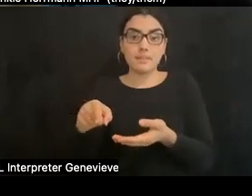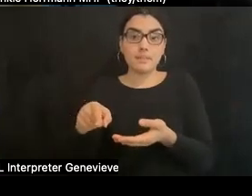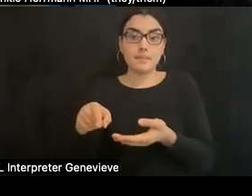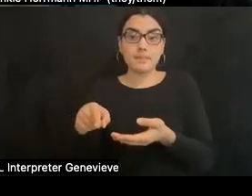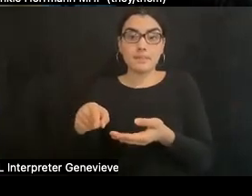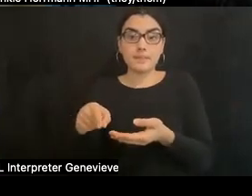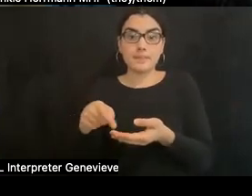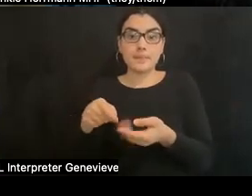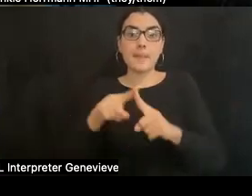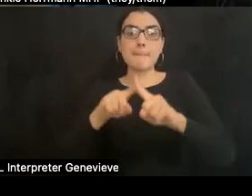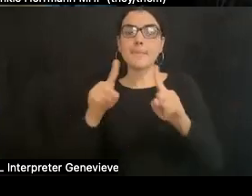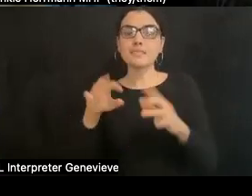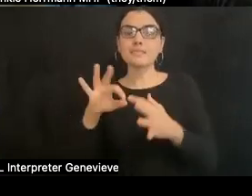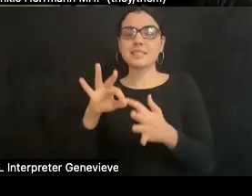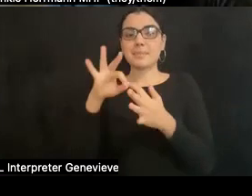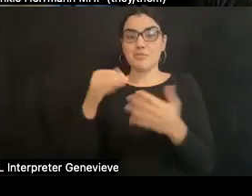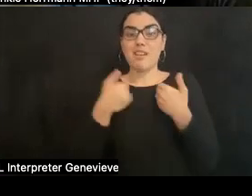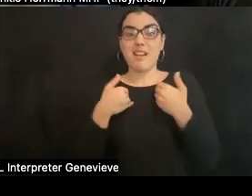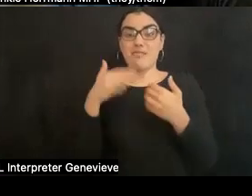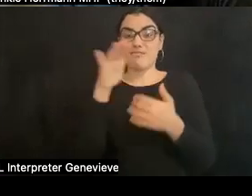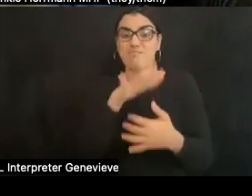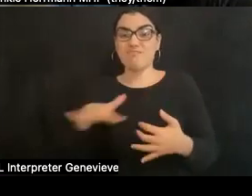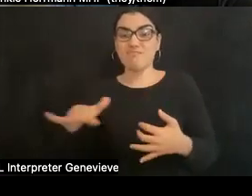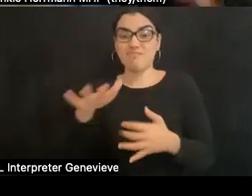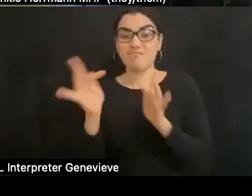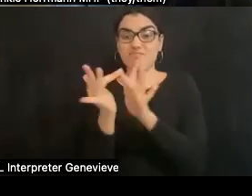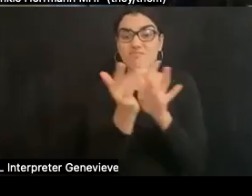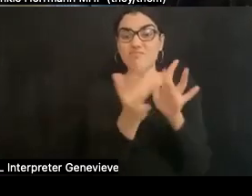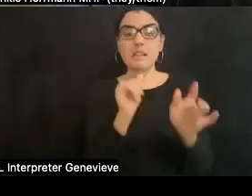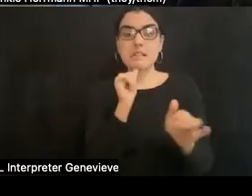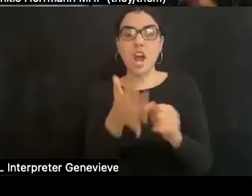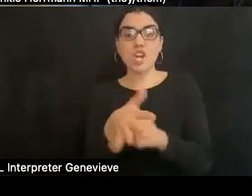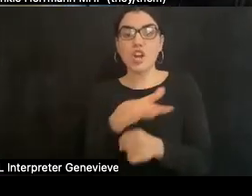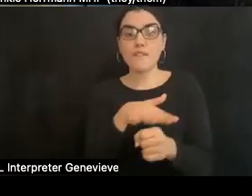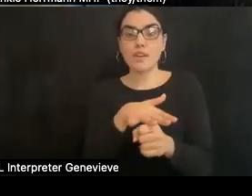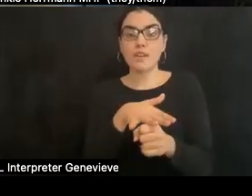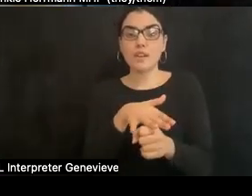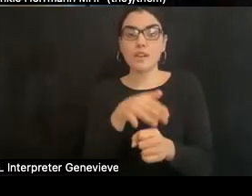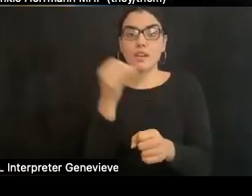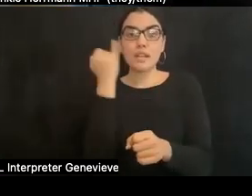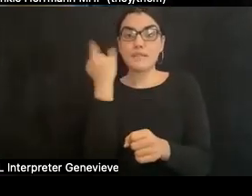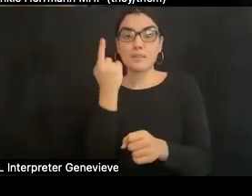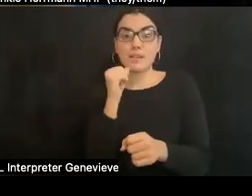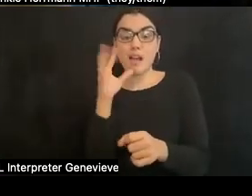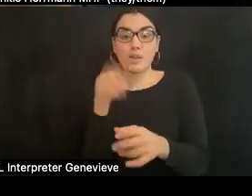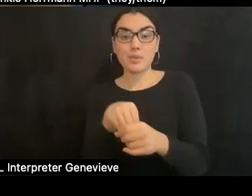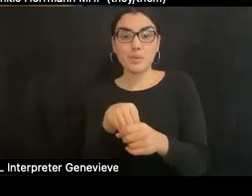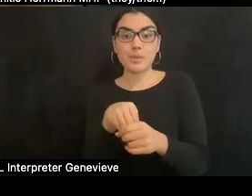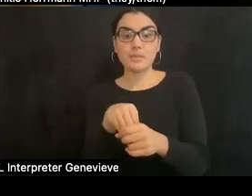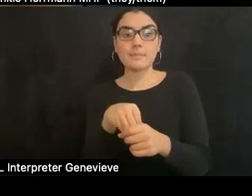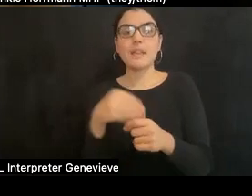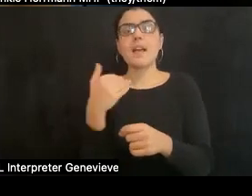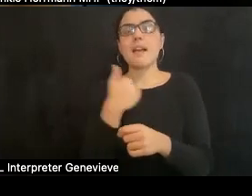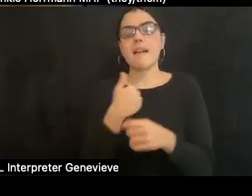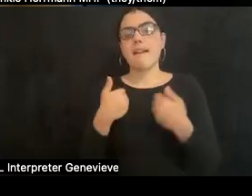the specialists that they have in their network don't cover that. Like, they don't have a broad enough network that somebody is not included. Then there's something called a